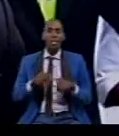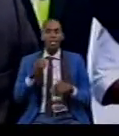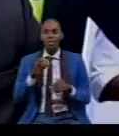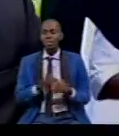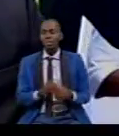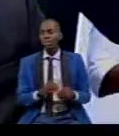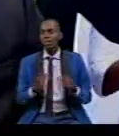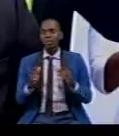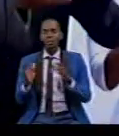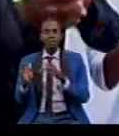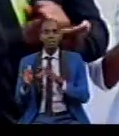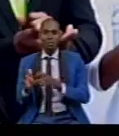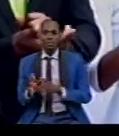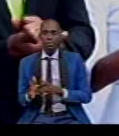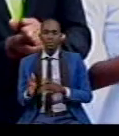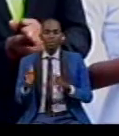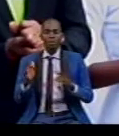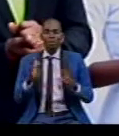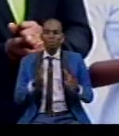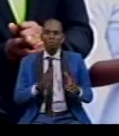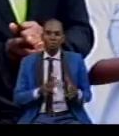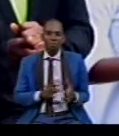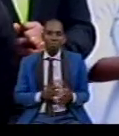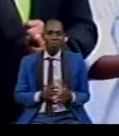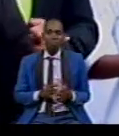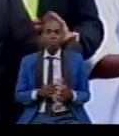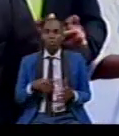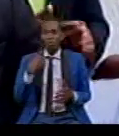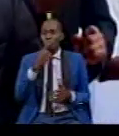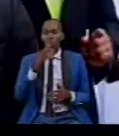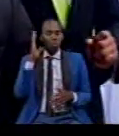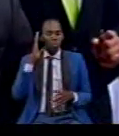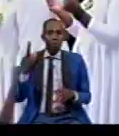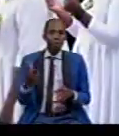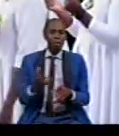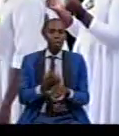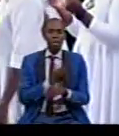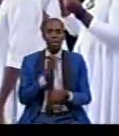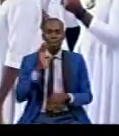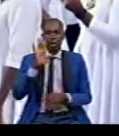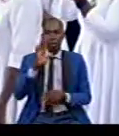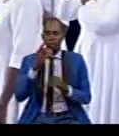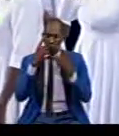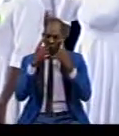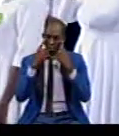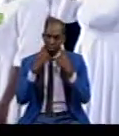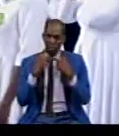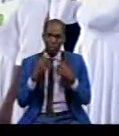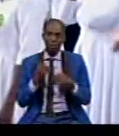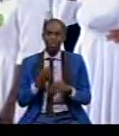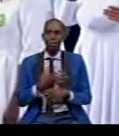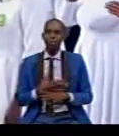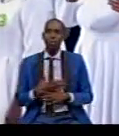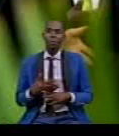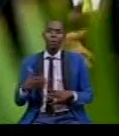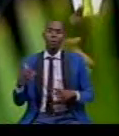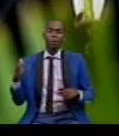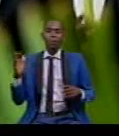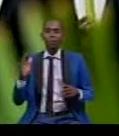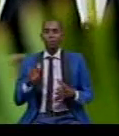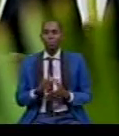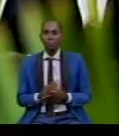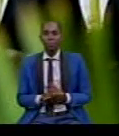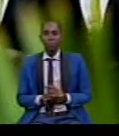be converted." You see that repentance is not in isolation. "Repent ye